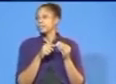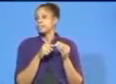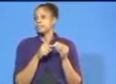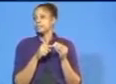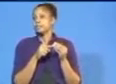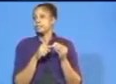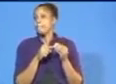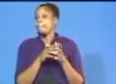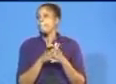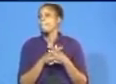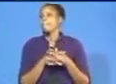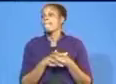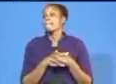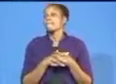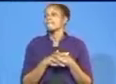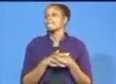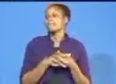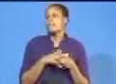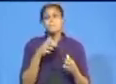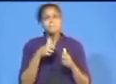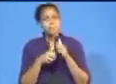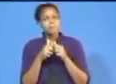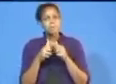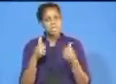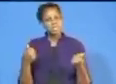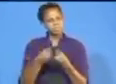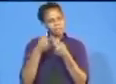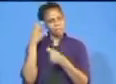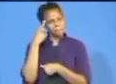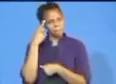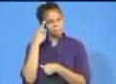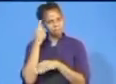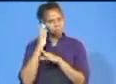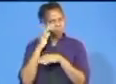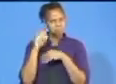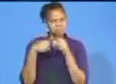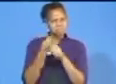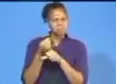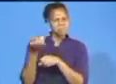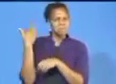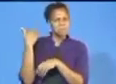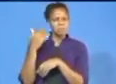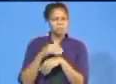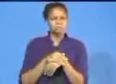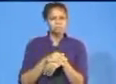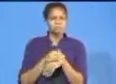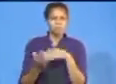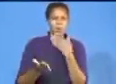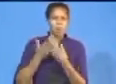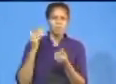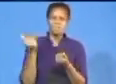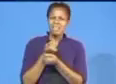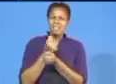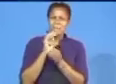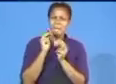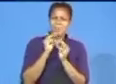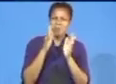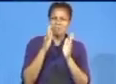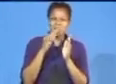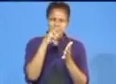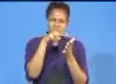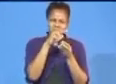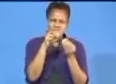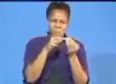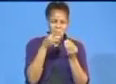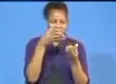an issue that challenged my mind some years ago, that almost every miracle I looked at in the